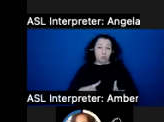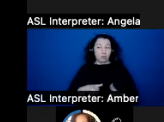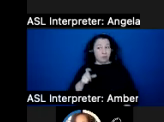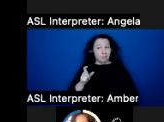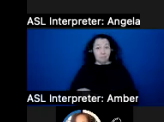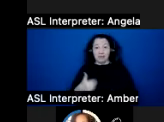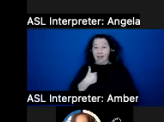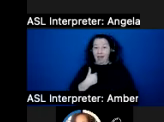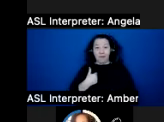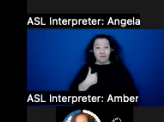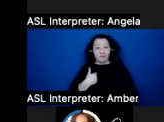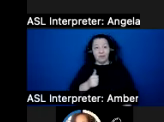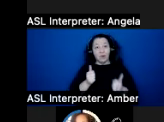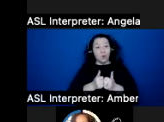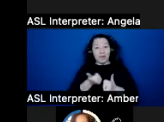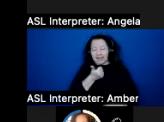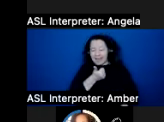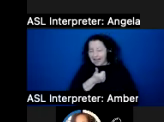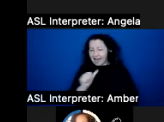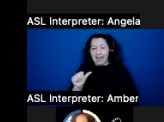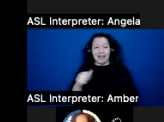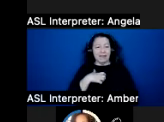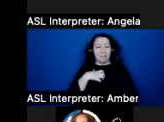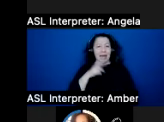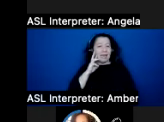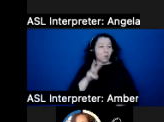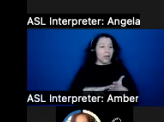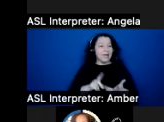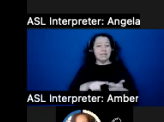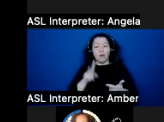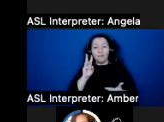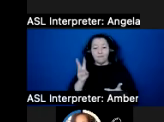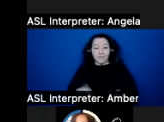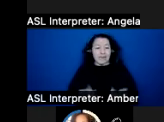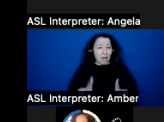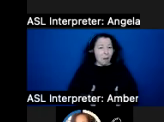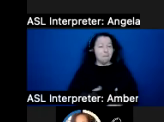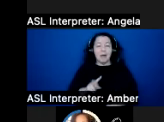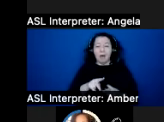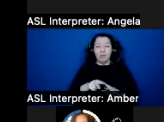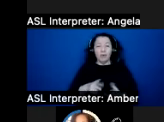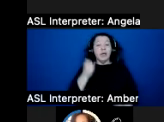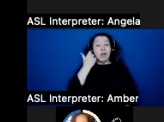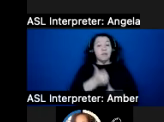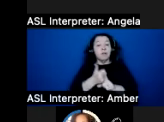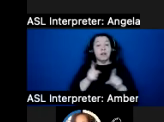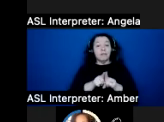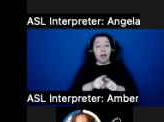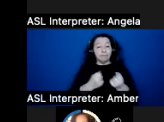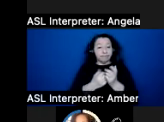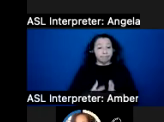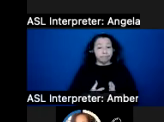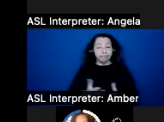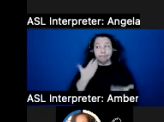have with any complaining witness or victim. And if you as an advocate are